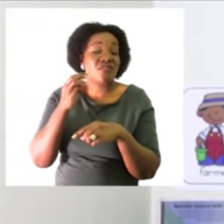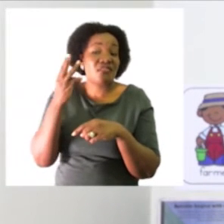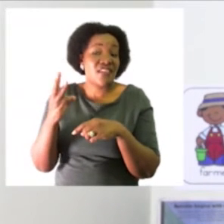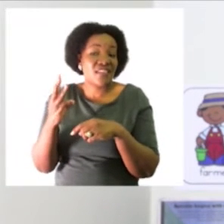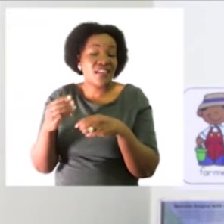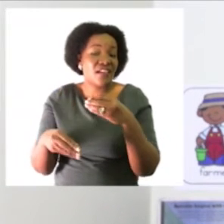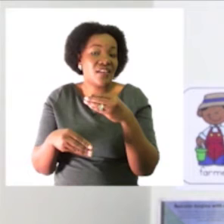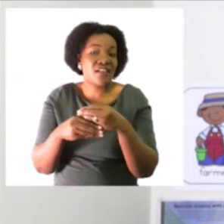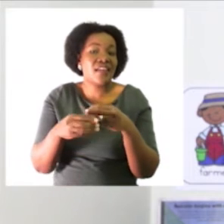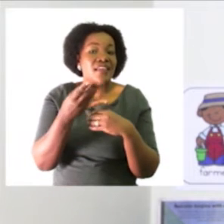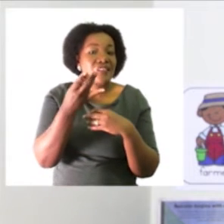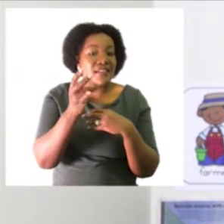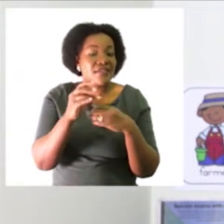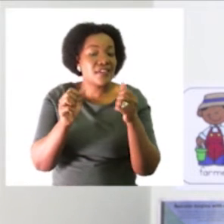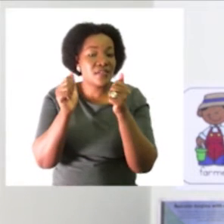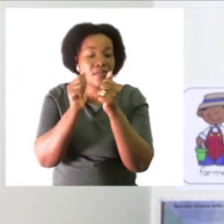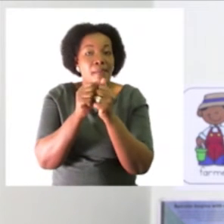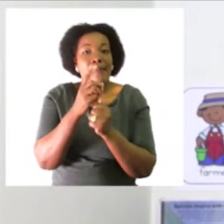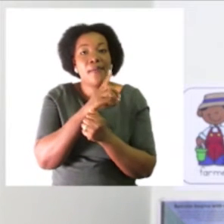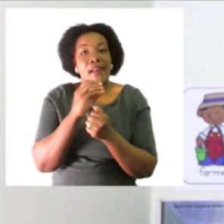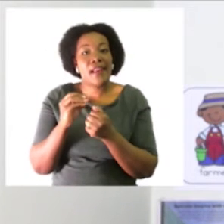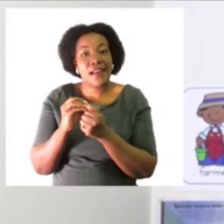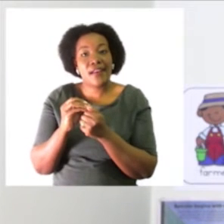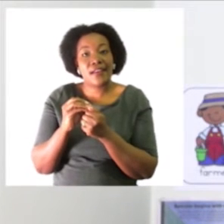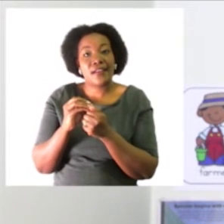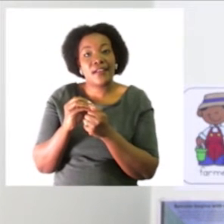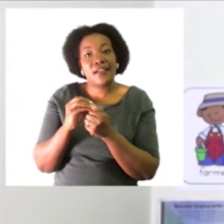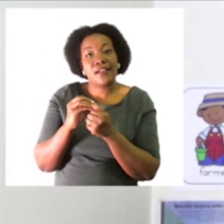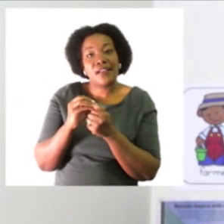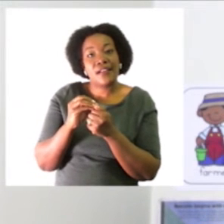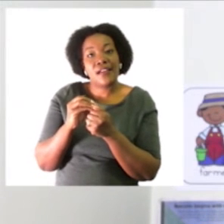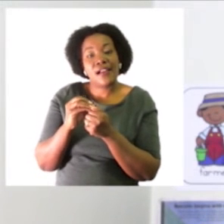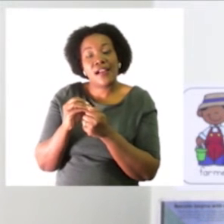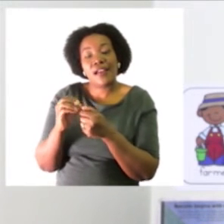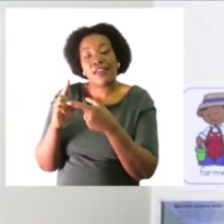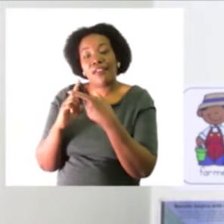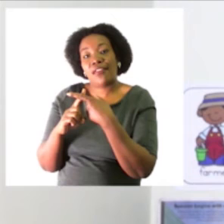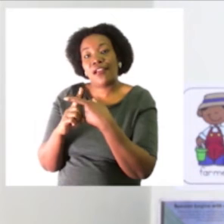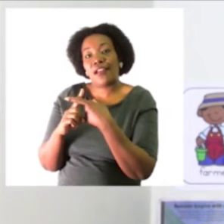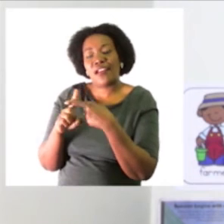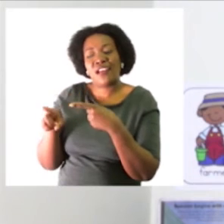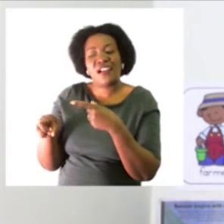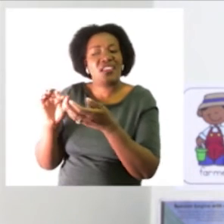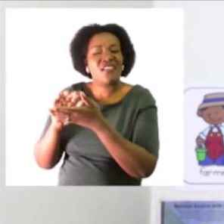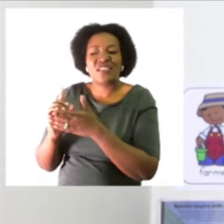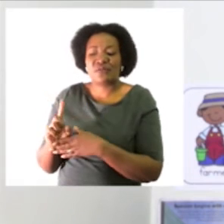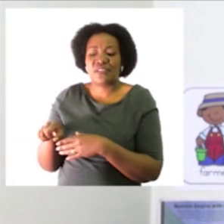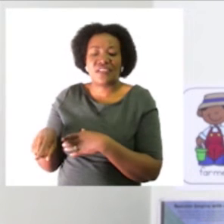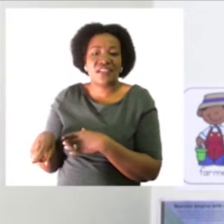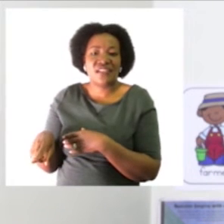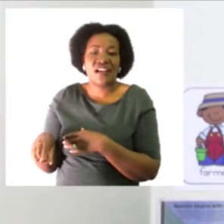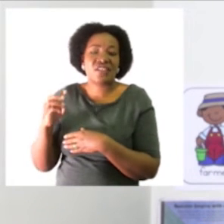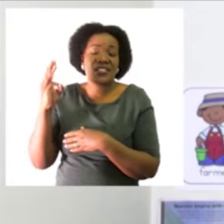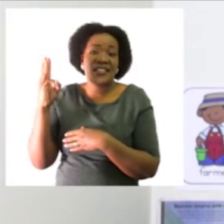total of a 10. Very good. Total of a 10. And who is the friend of a 10 here? It's